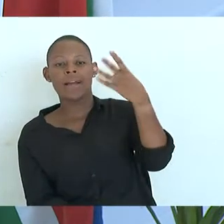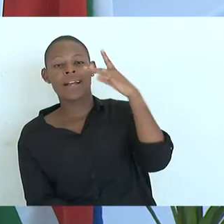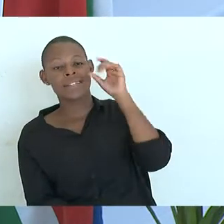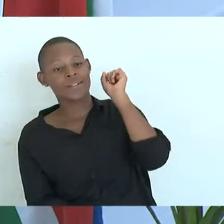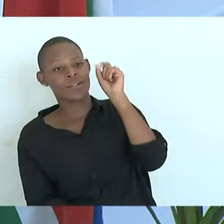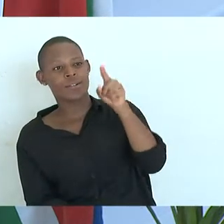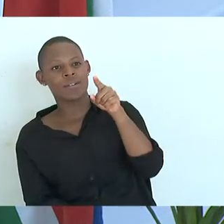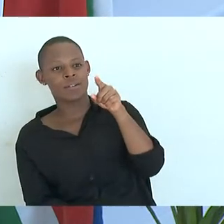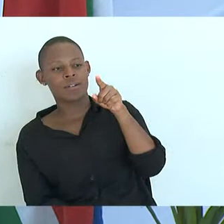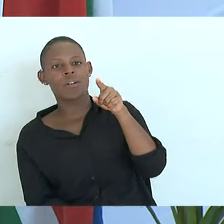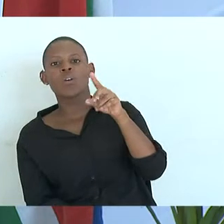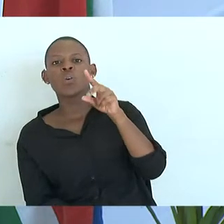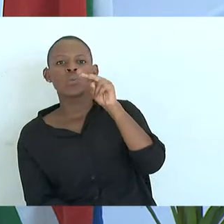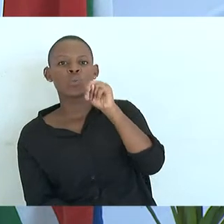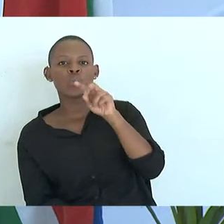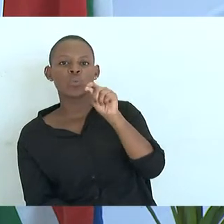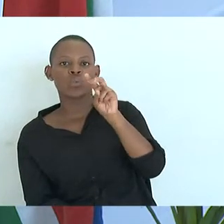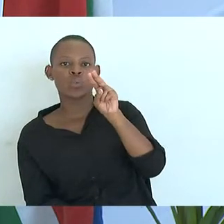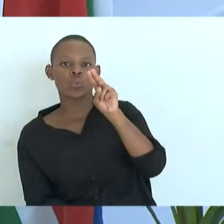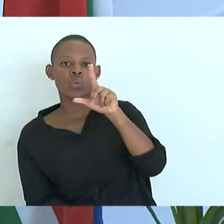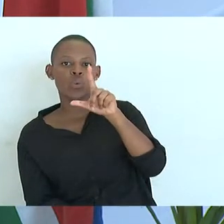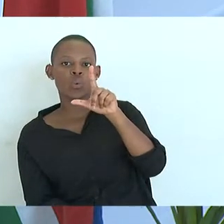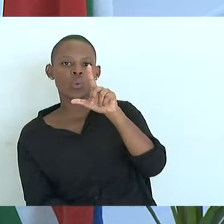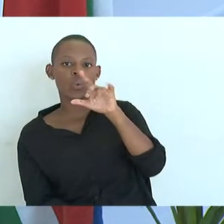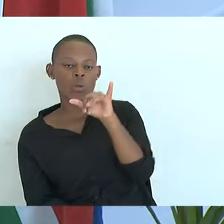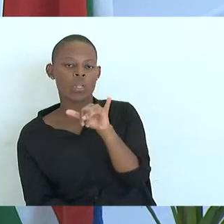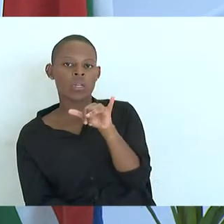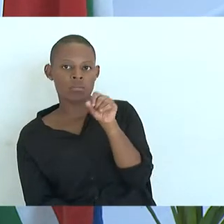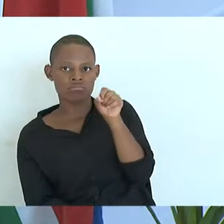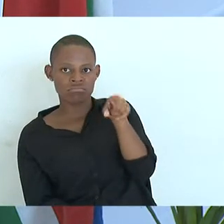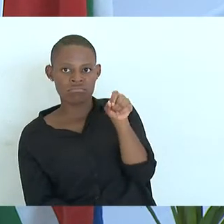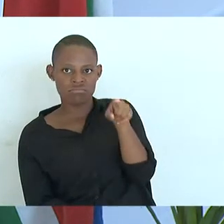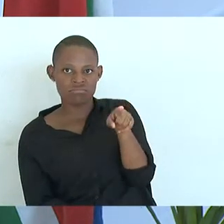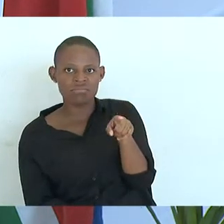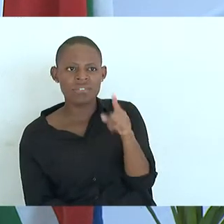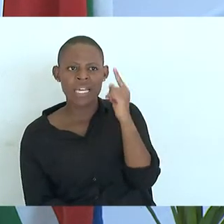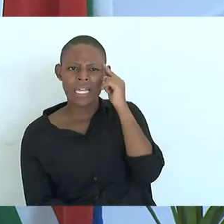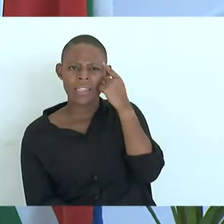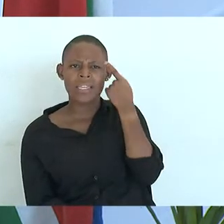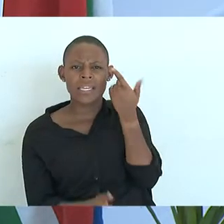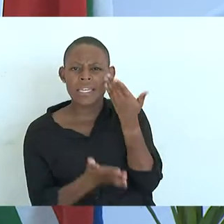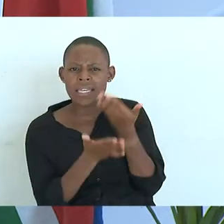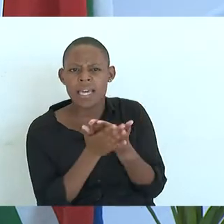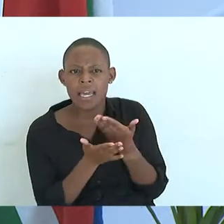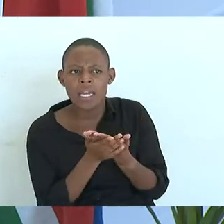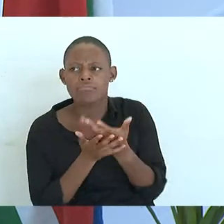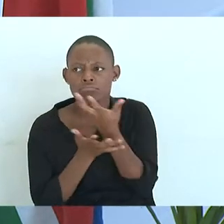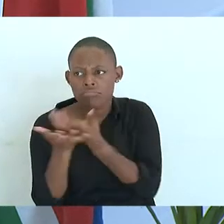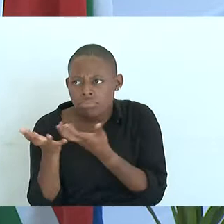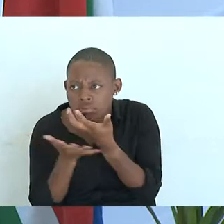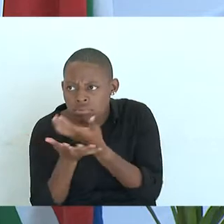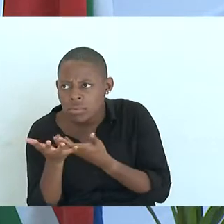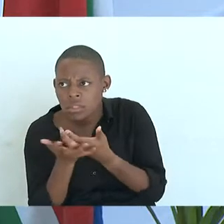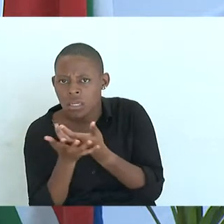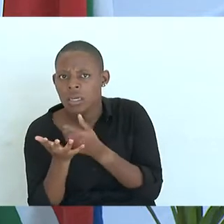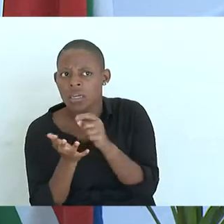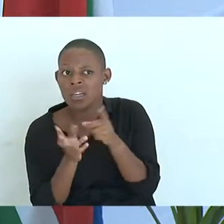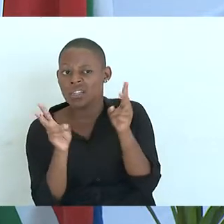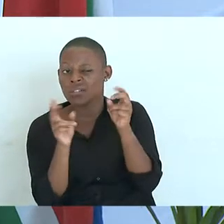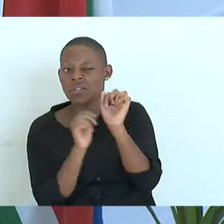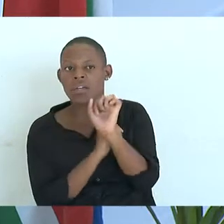Miss or Mrs Ntuli ngiyacabanga ukuthi singaxoxa lolu daba kodwa liyezwakala